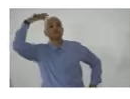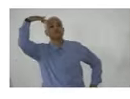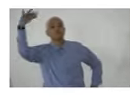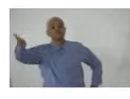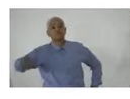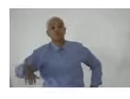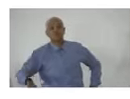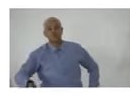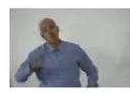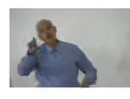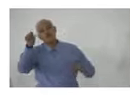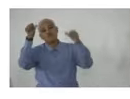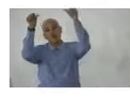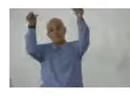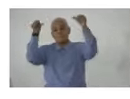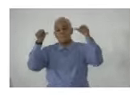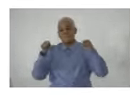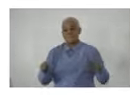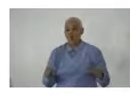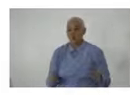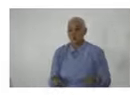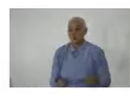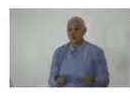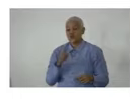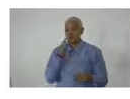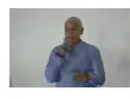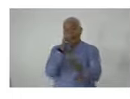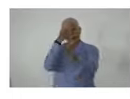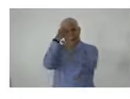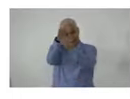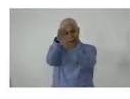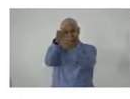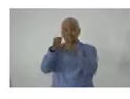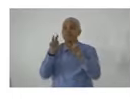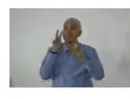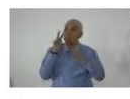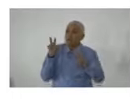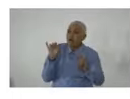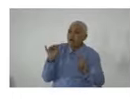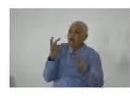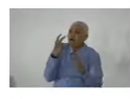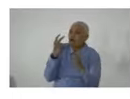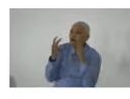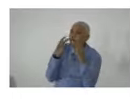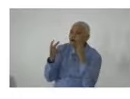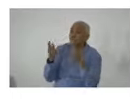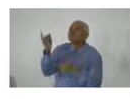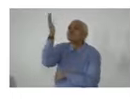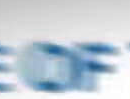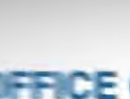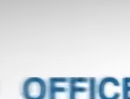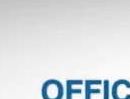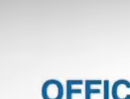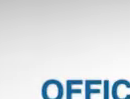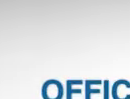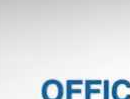And so we had to post it, meaning staple it as is required in a visible place by law.